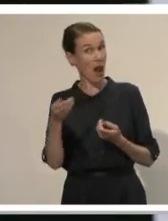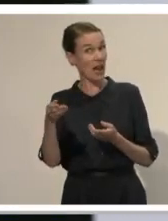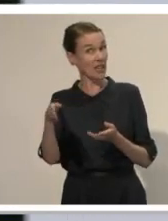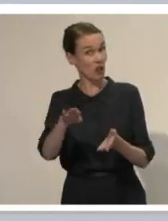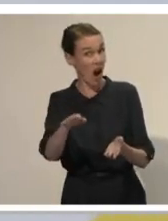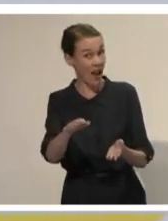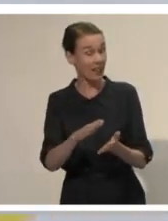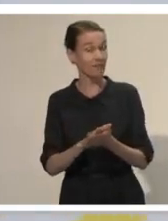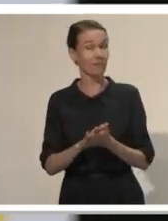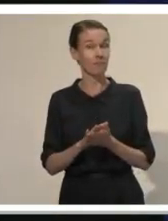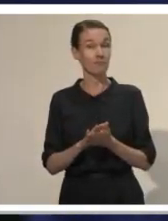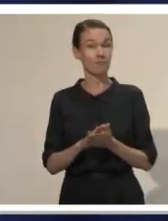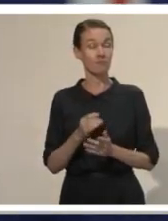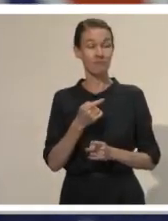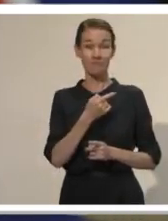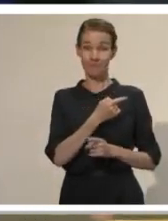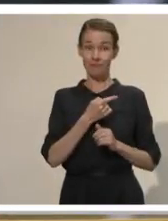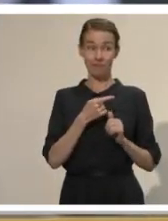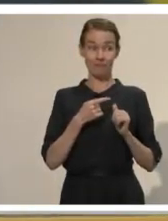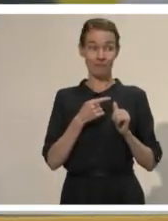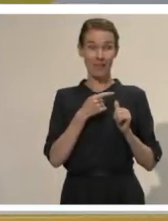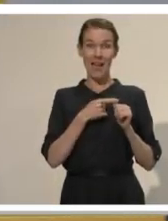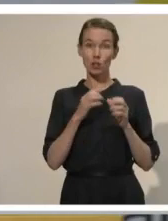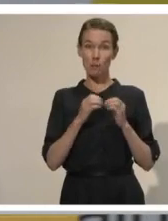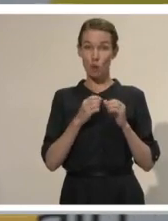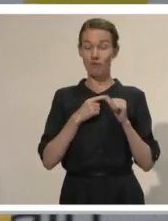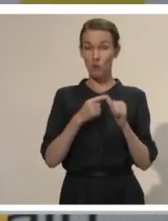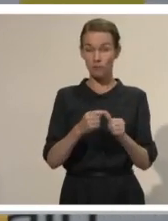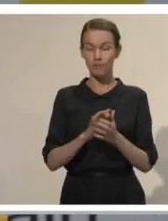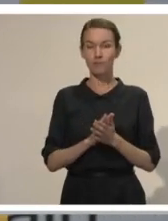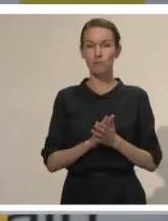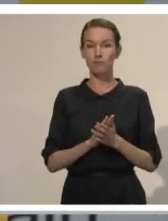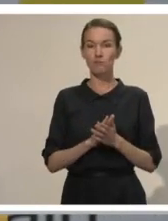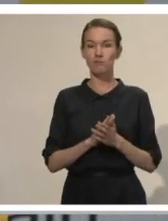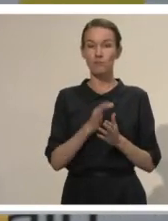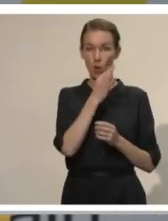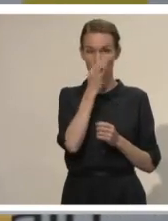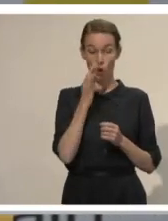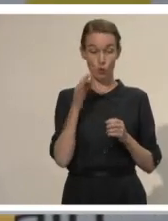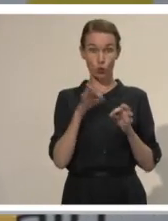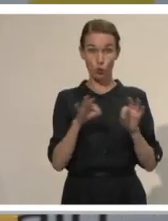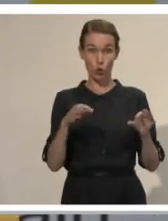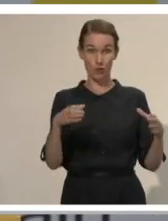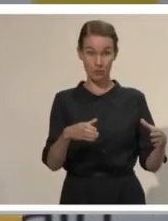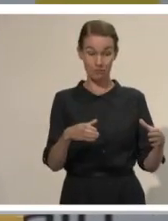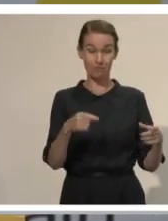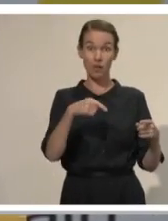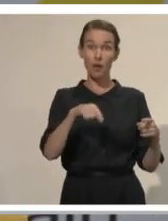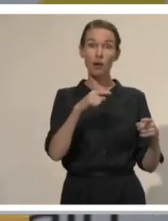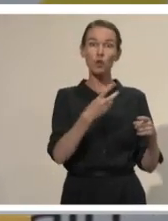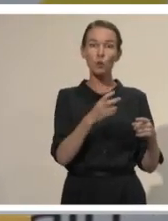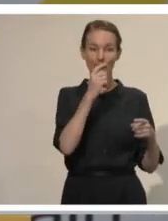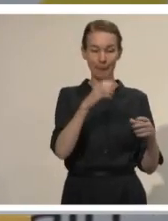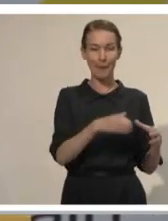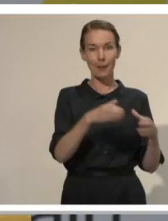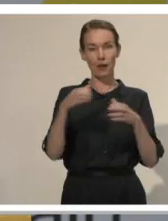the unit in which the infection happened and the people who were transferred to Burwood, these are people with quite advanced underlying